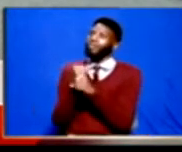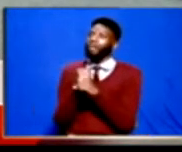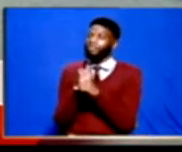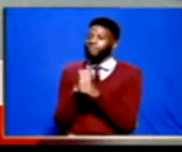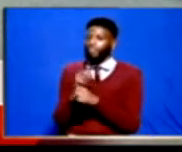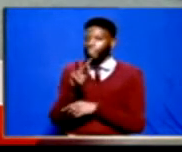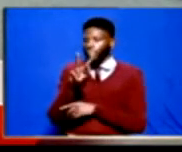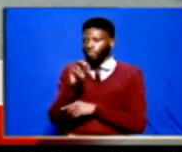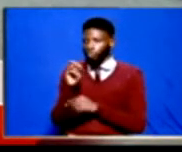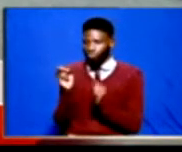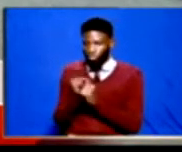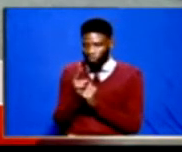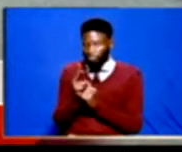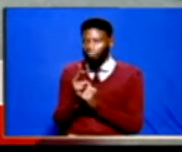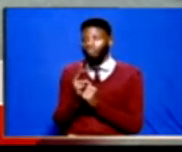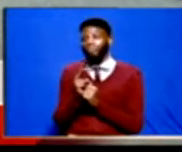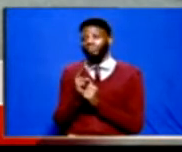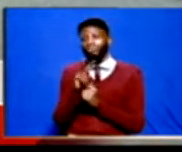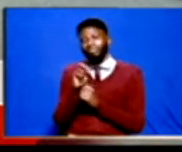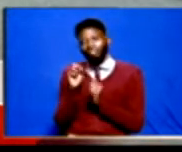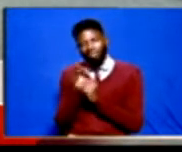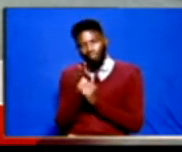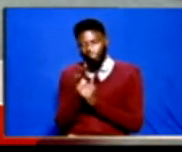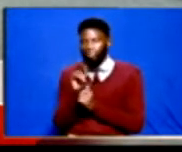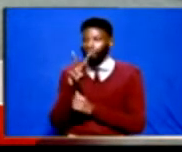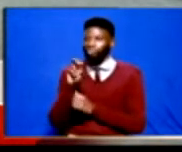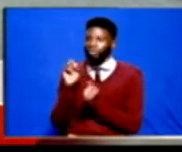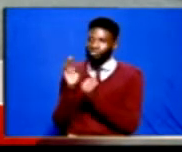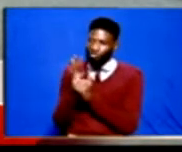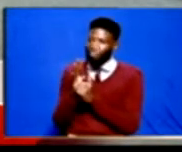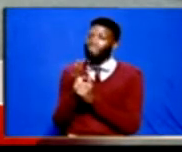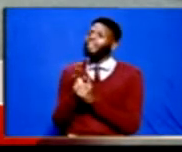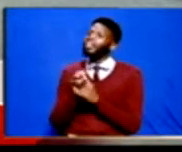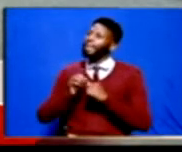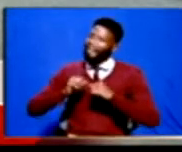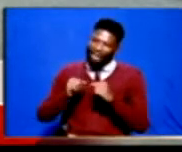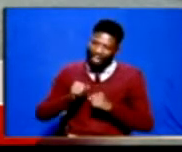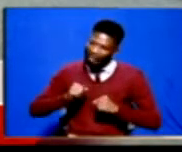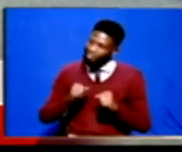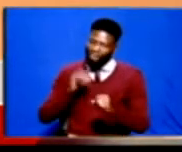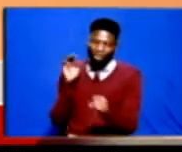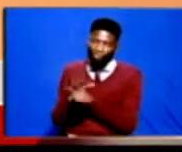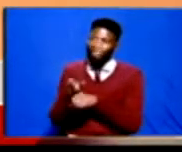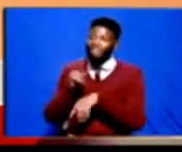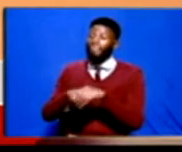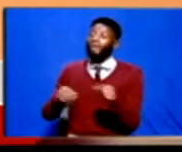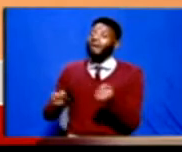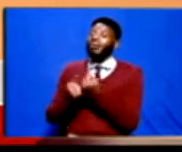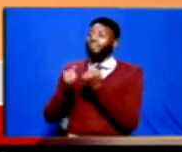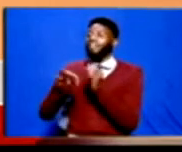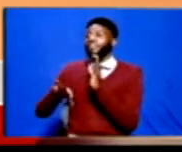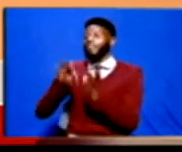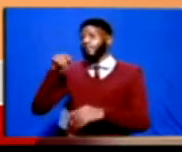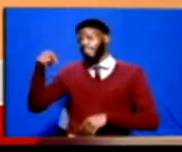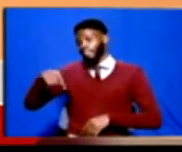2012, 2013, 2014 there, there was a lot of excitement that after, you know, huge deposits of rare